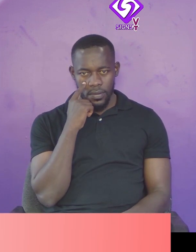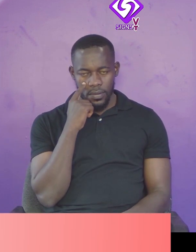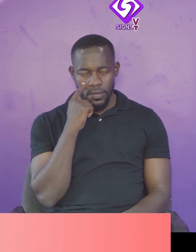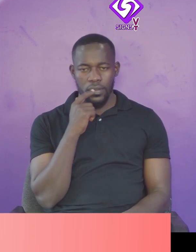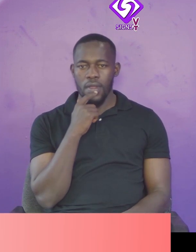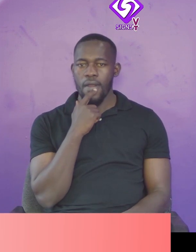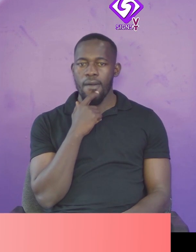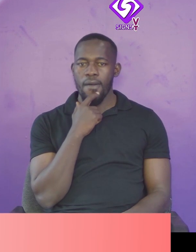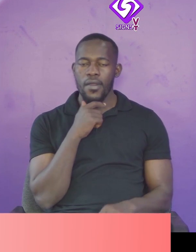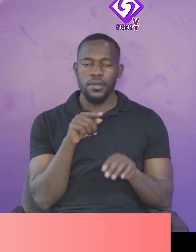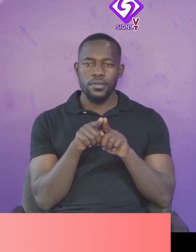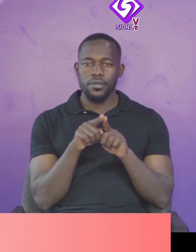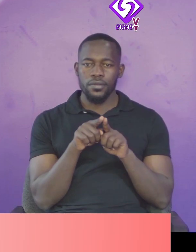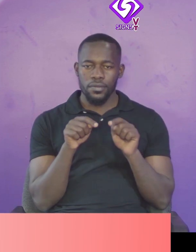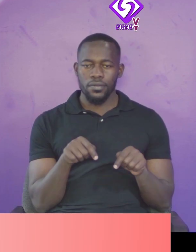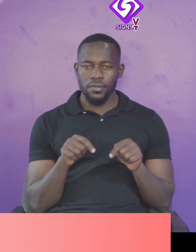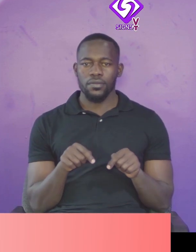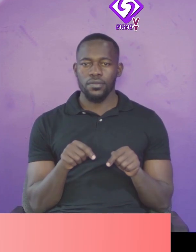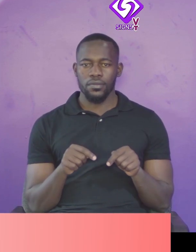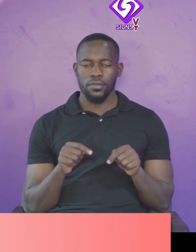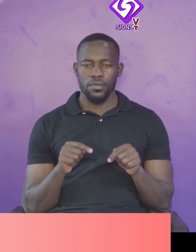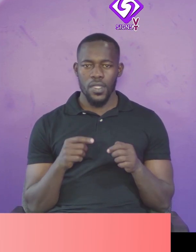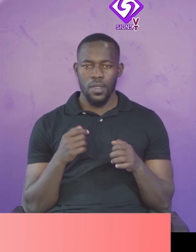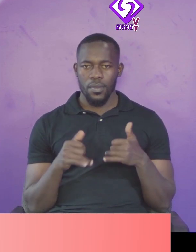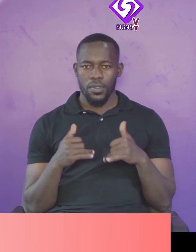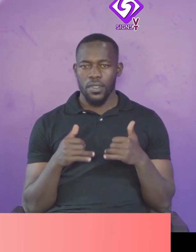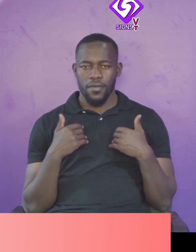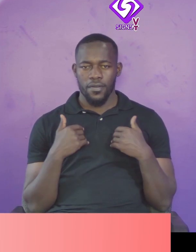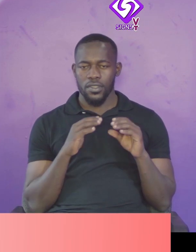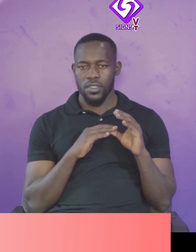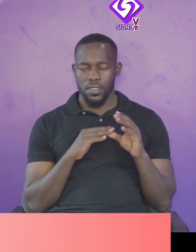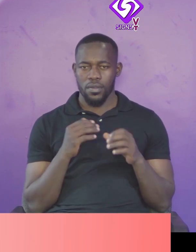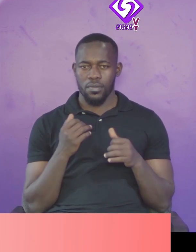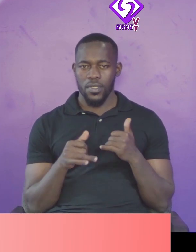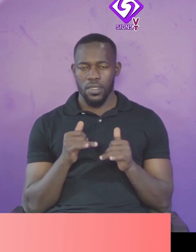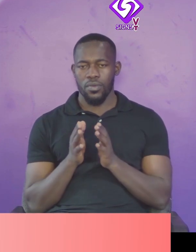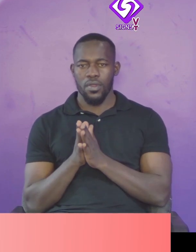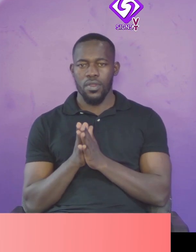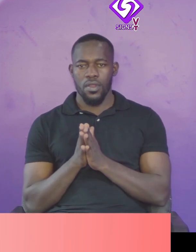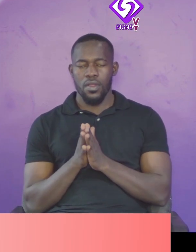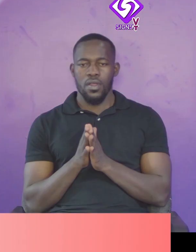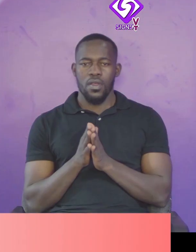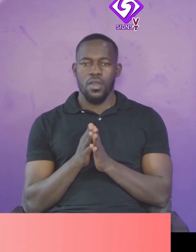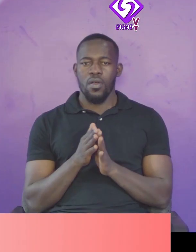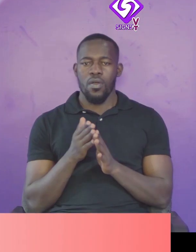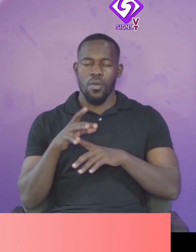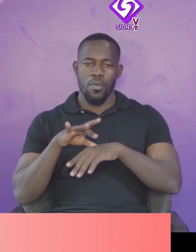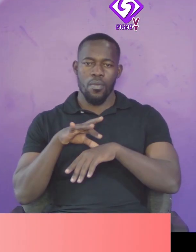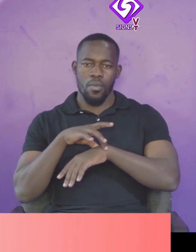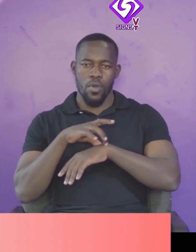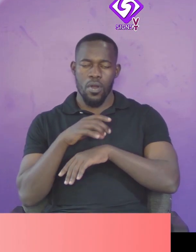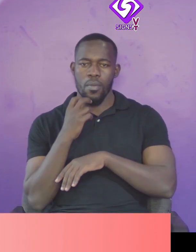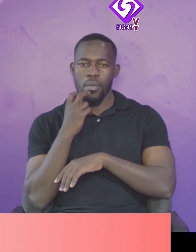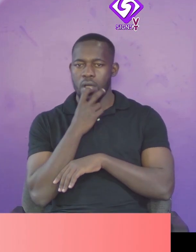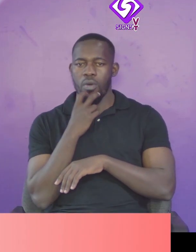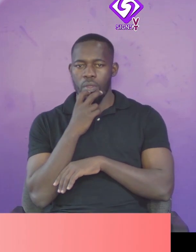Also today, they have a match. Yeah, Chelsea today is playing against Bournemouth. Bournemouth is at home. It's